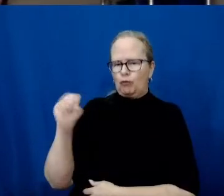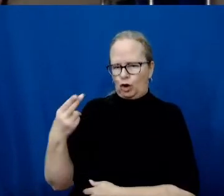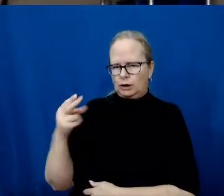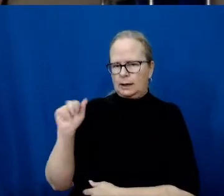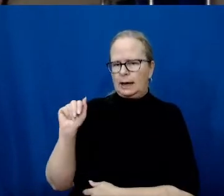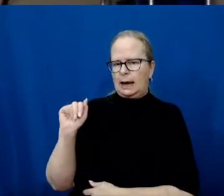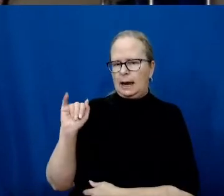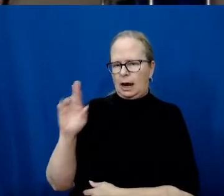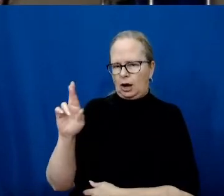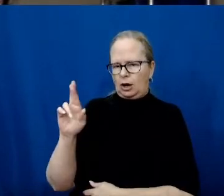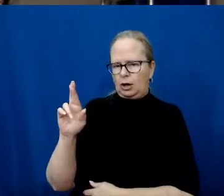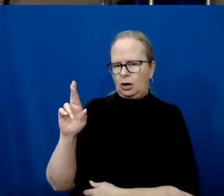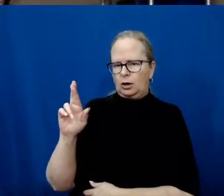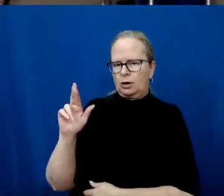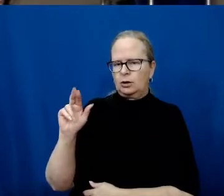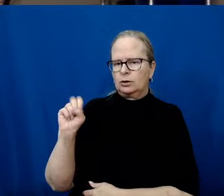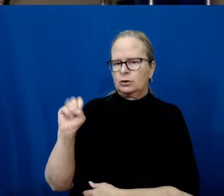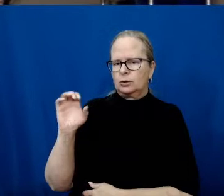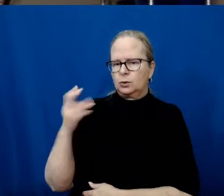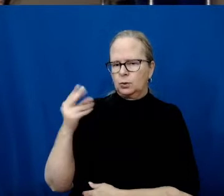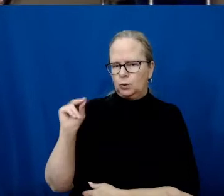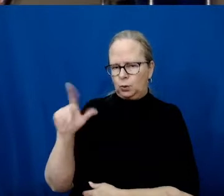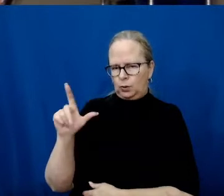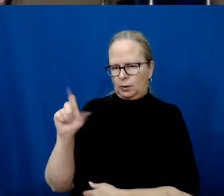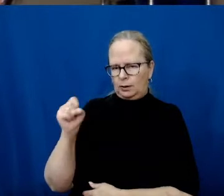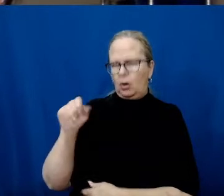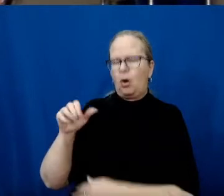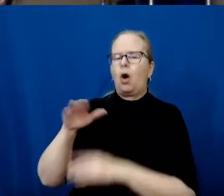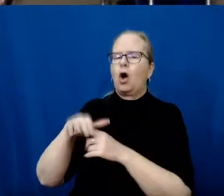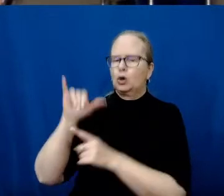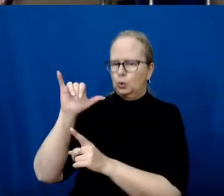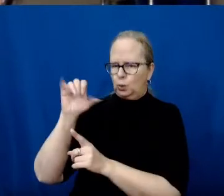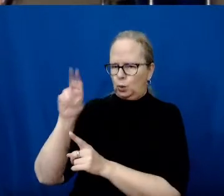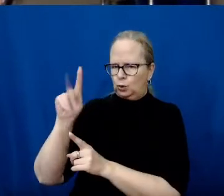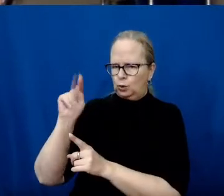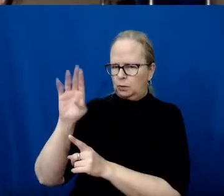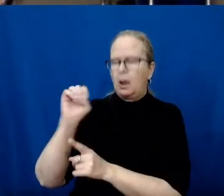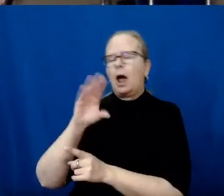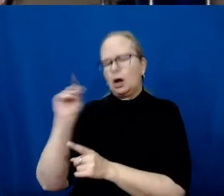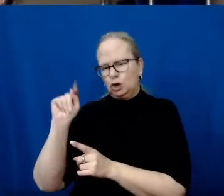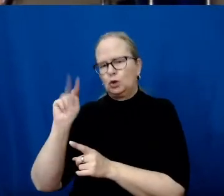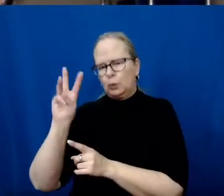Schools Twitter account. So it's Fresh Air AB. And